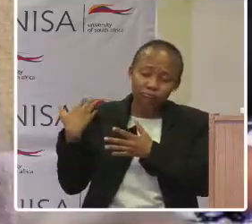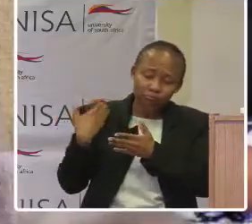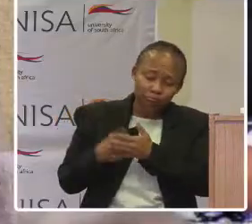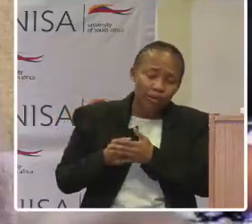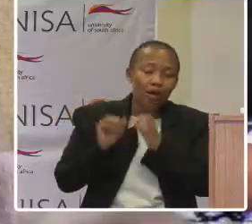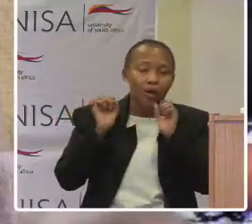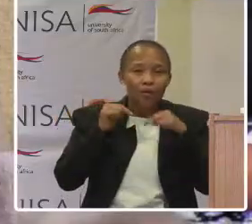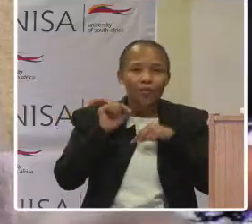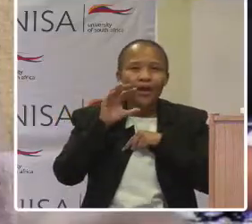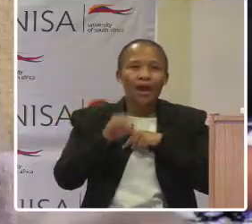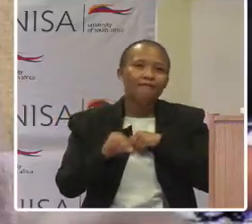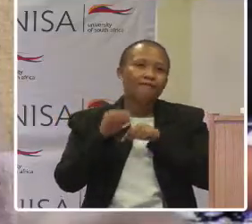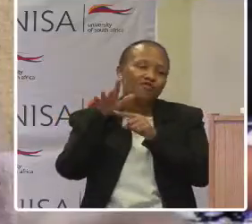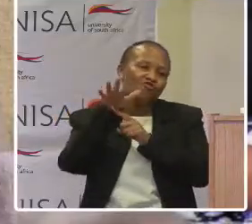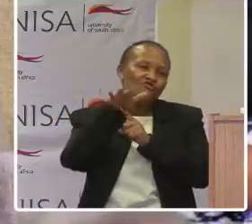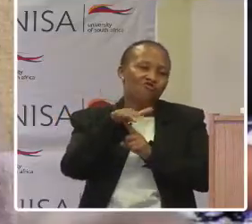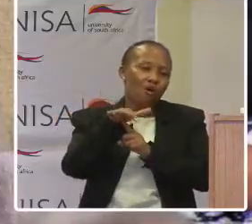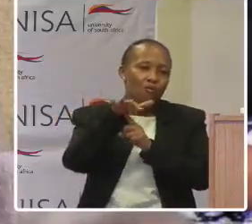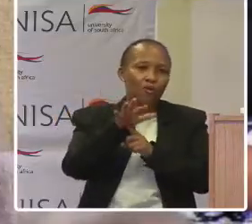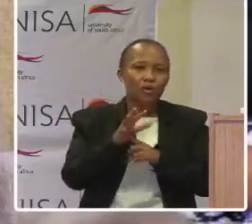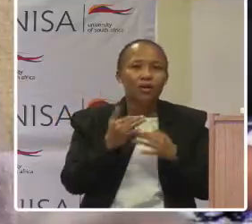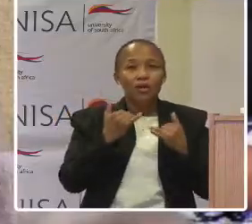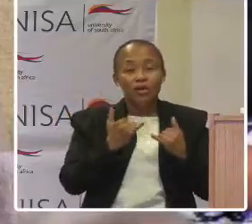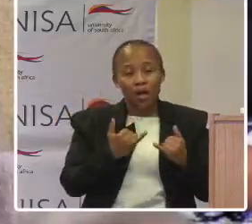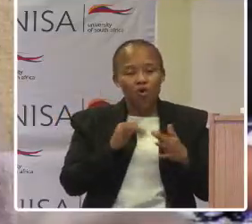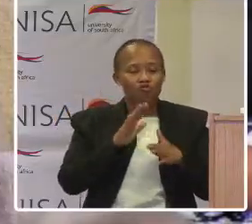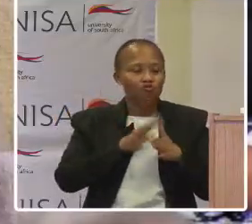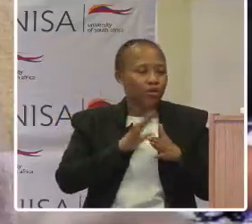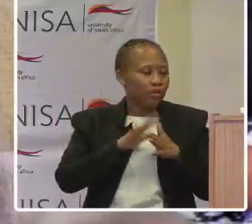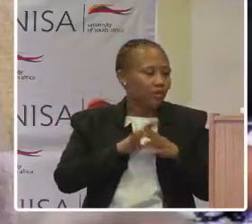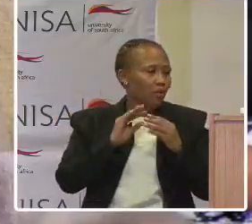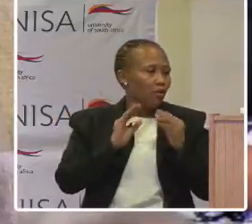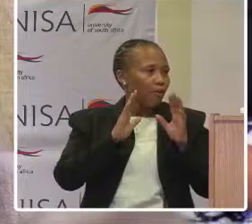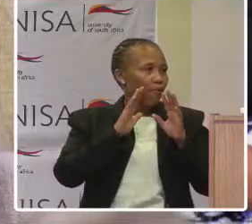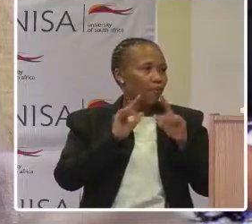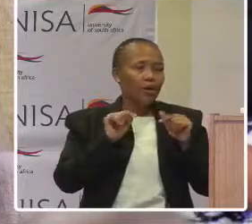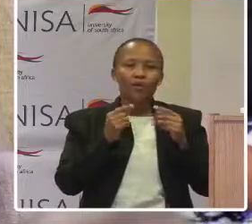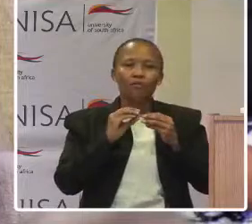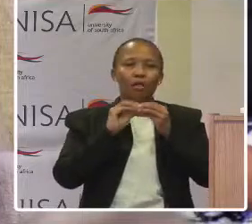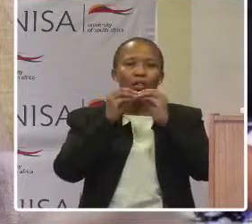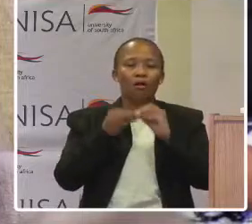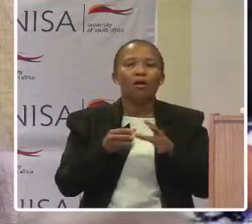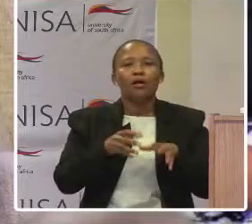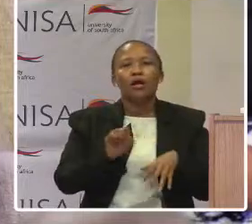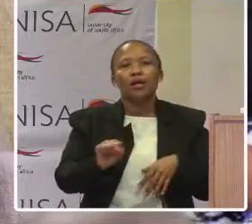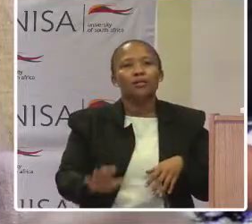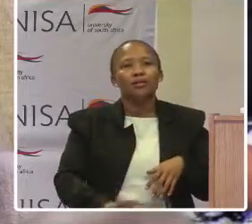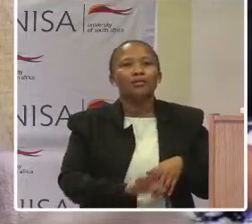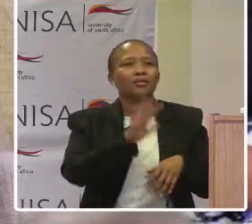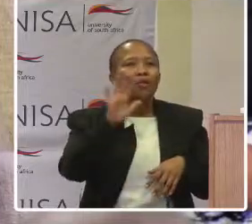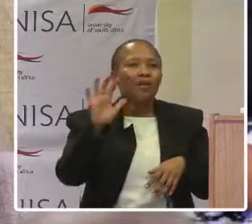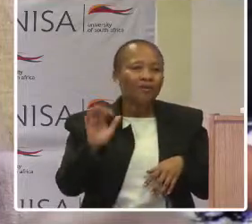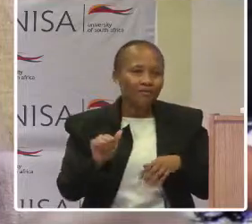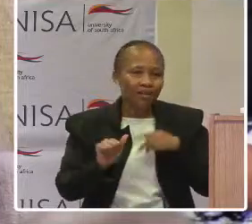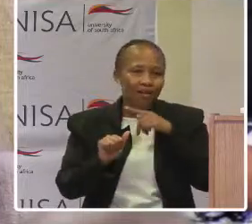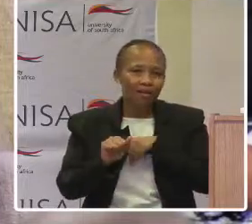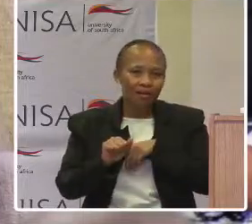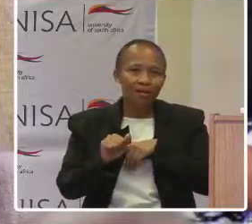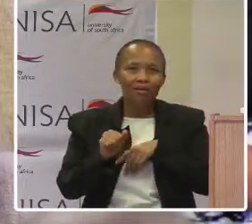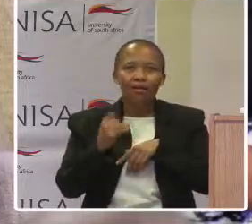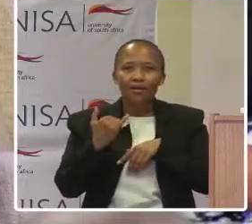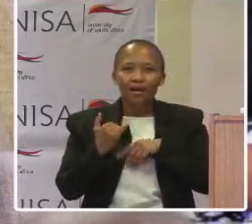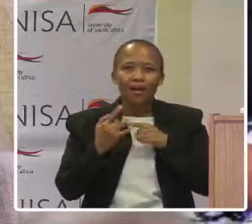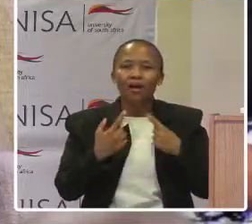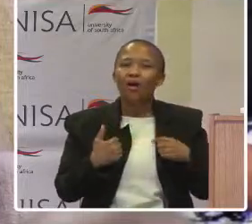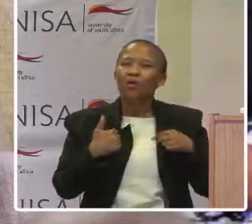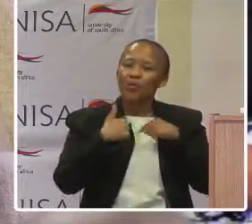The ability for us to manufacture in South Africa, you look at our previous Denels and Atlas and